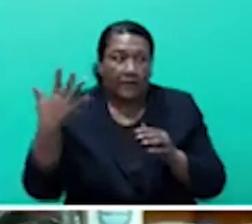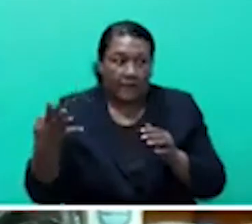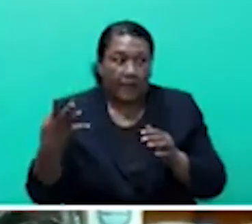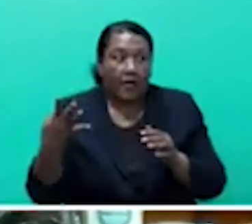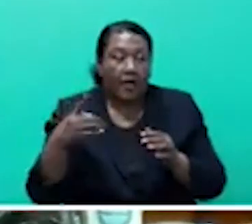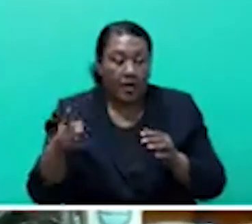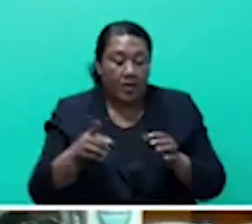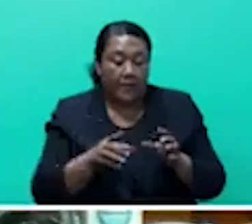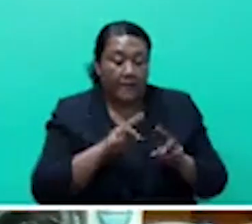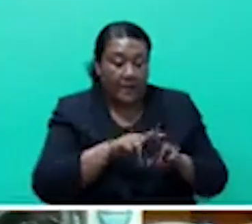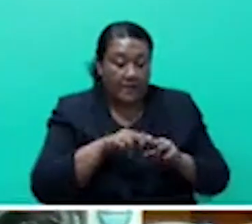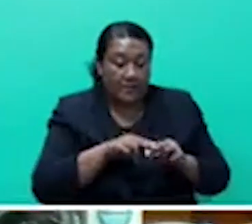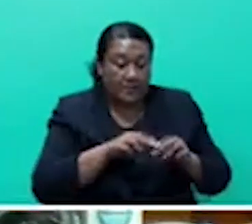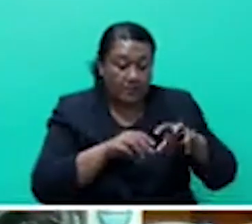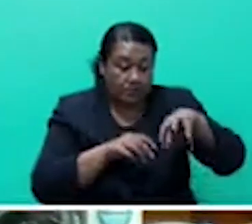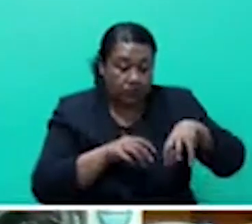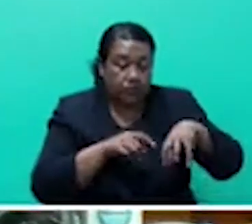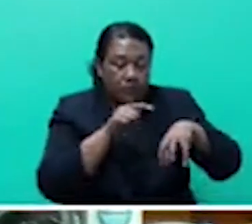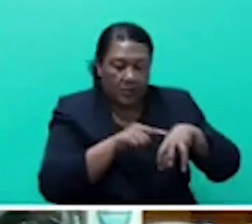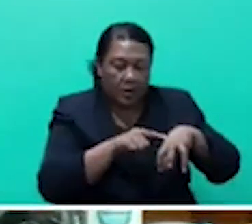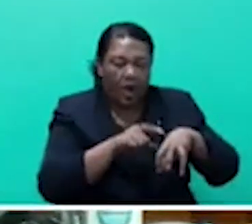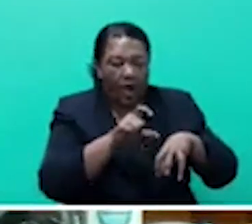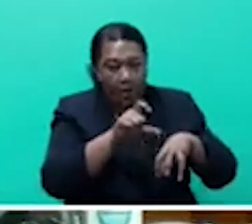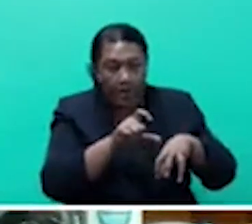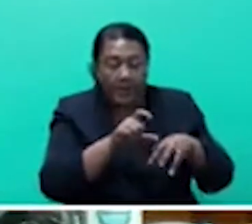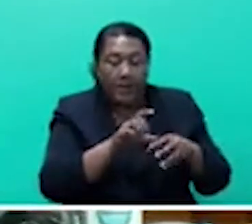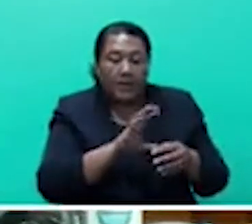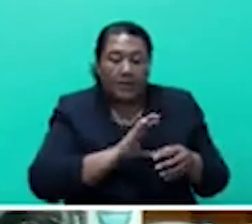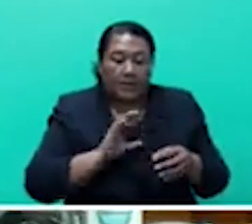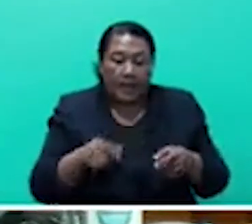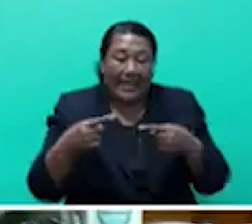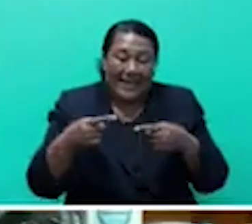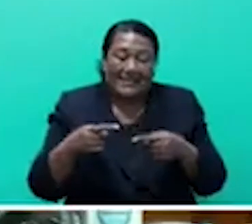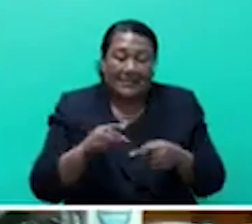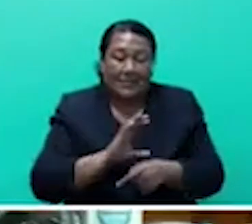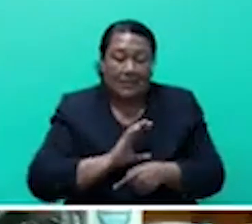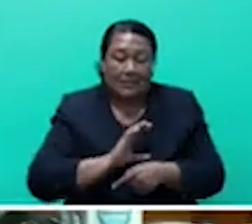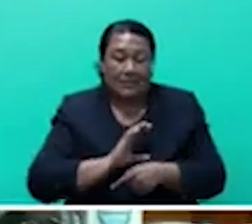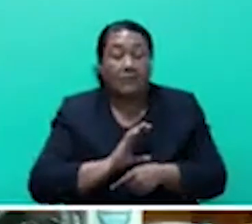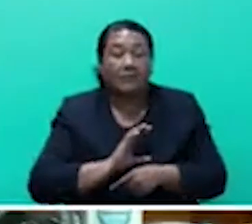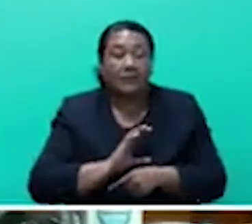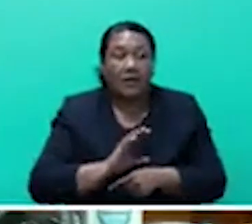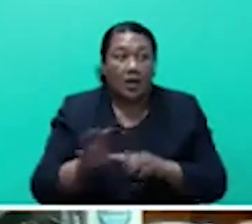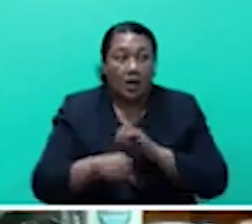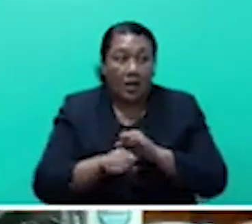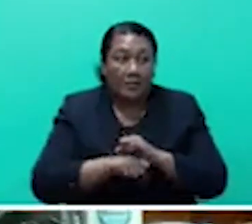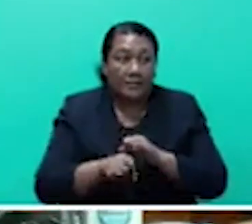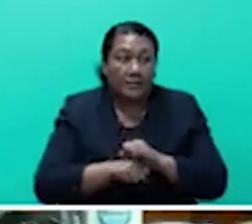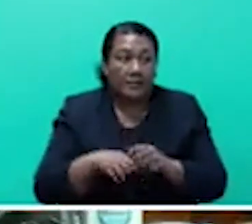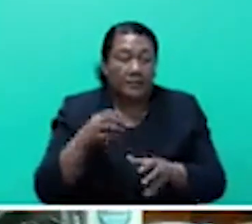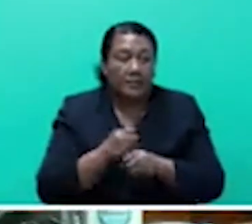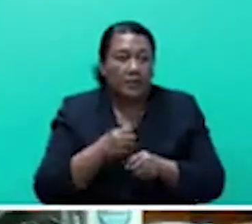and the capital expense of Fiji Independent Commission Against Corruption to the tune of